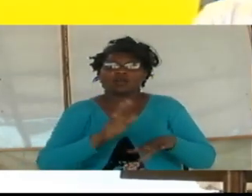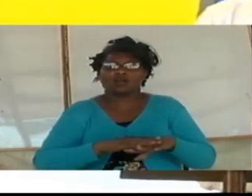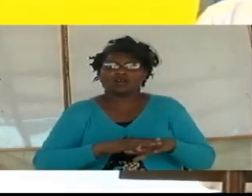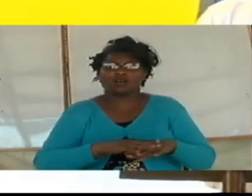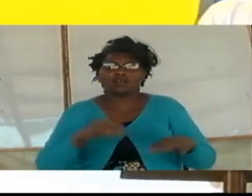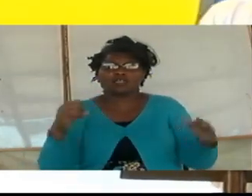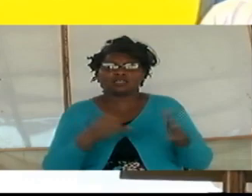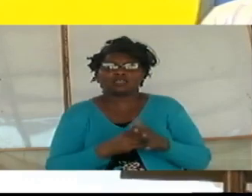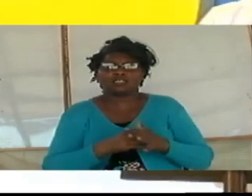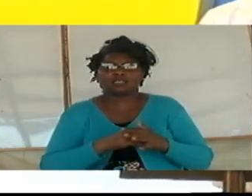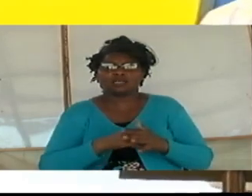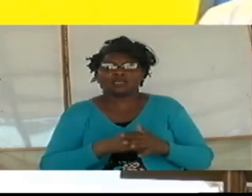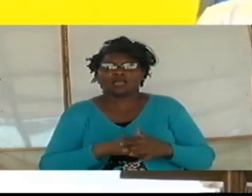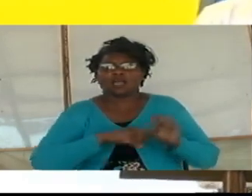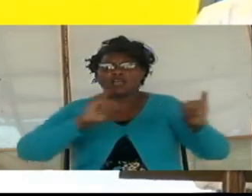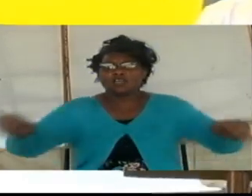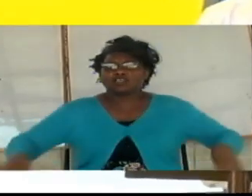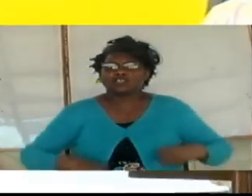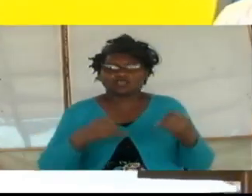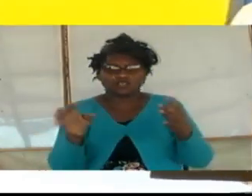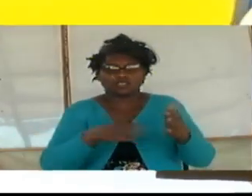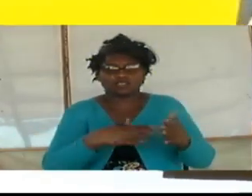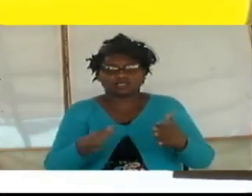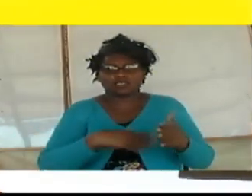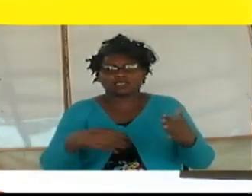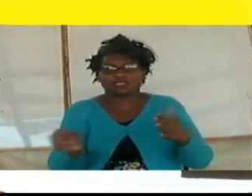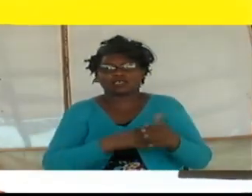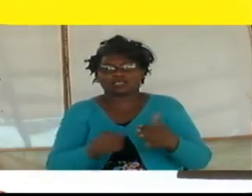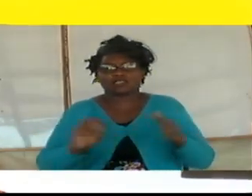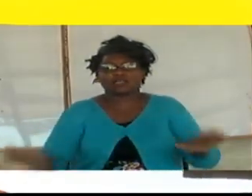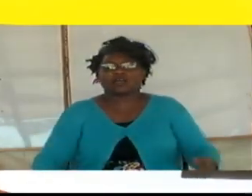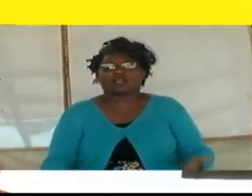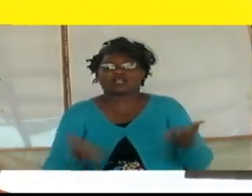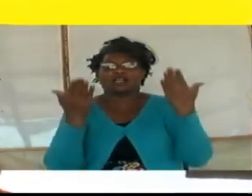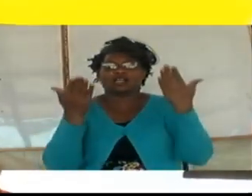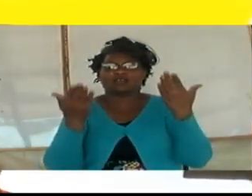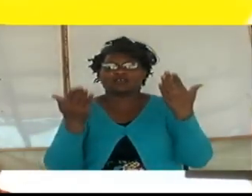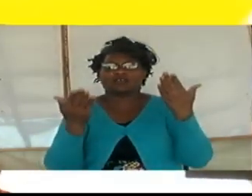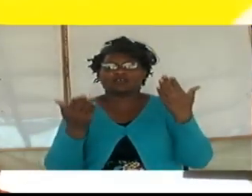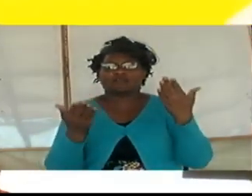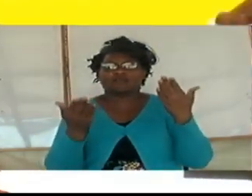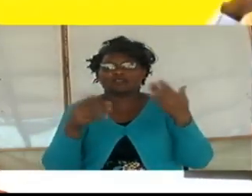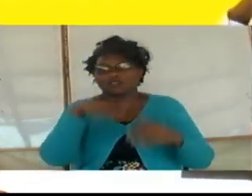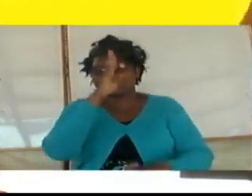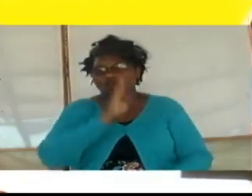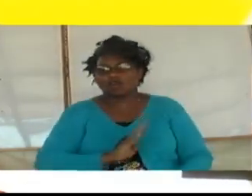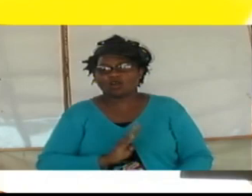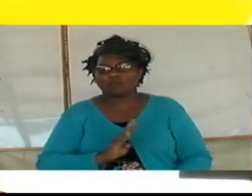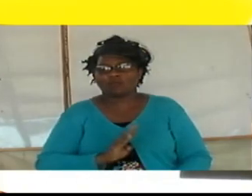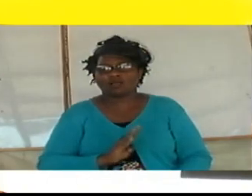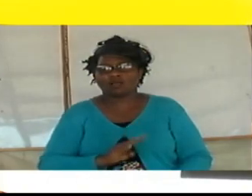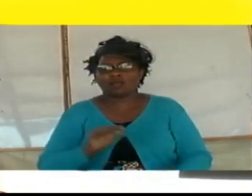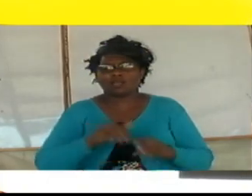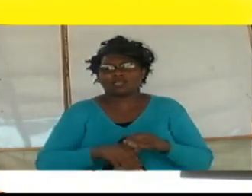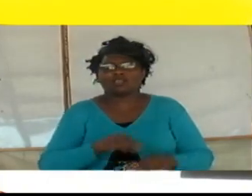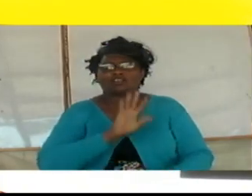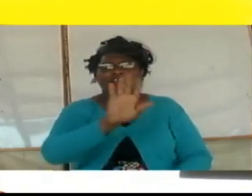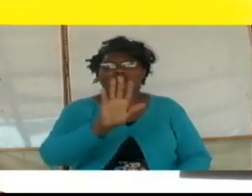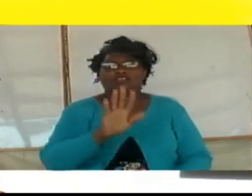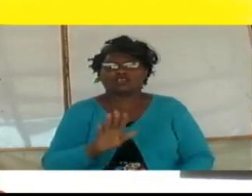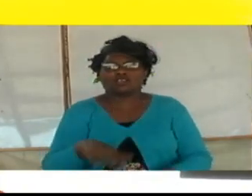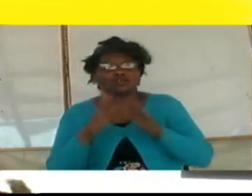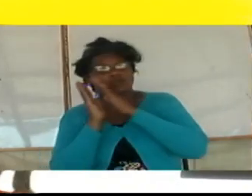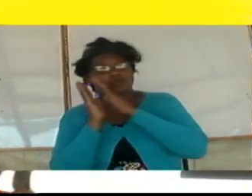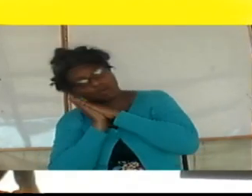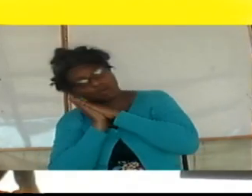up. Lift his name up. Give him glory. Give him honor. Right where you are, whether that's in your bedroom.